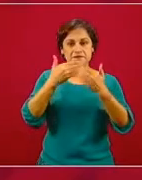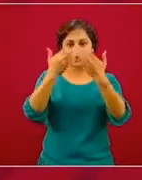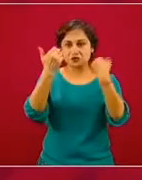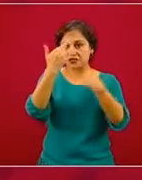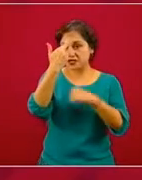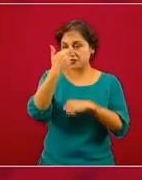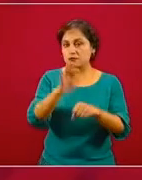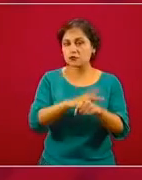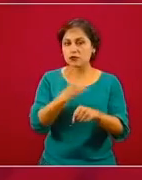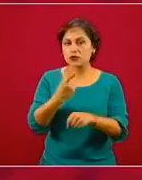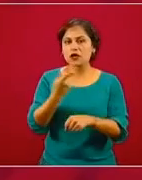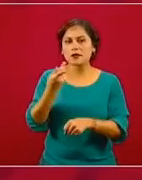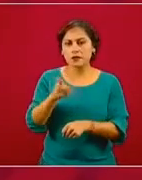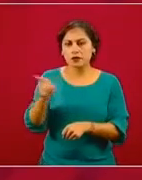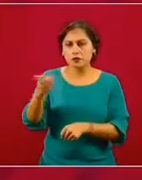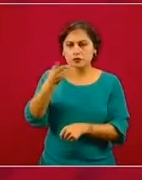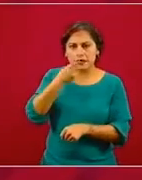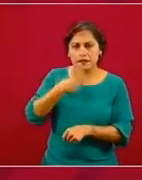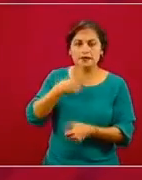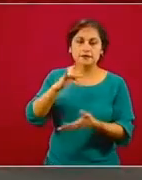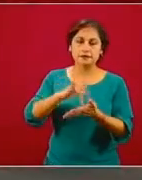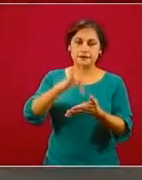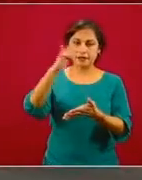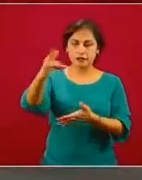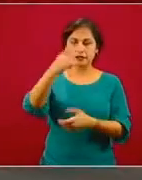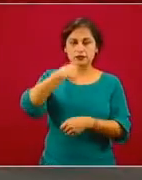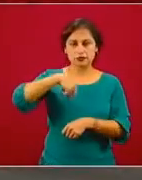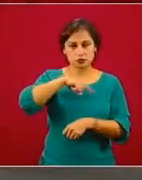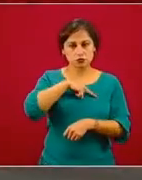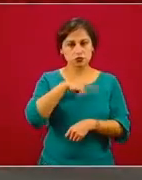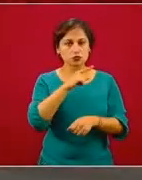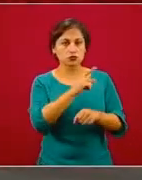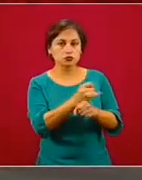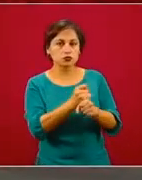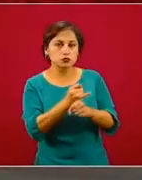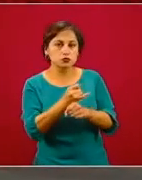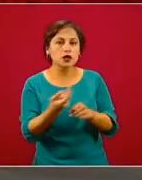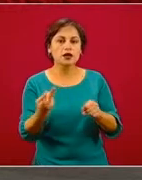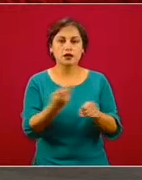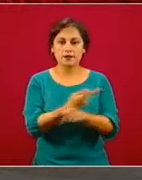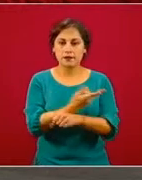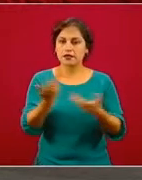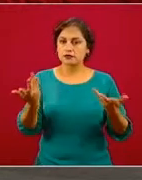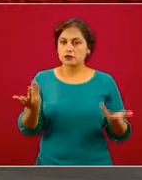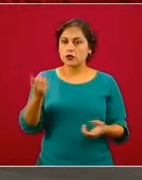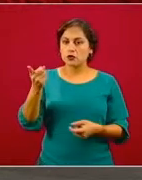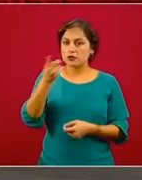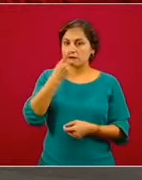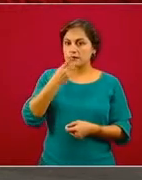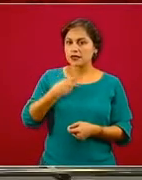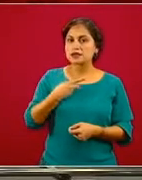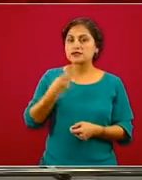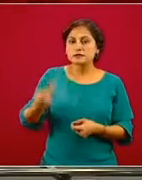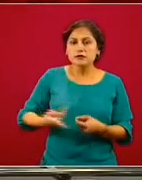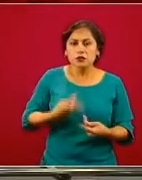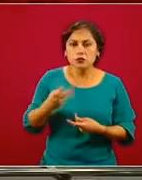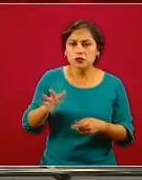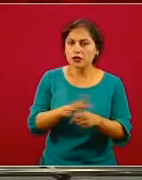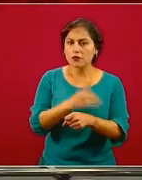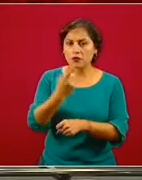So we've been doing a lot in this front. I don't know the specific case, the other case you